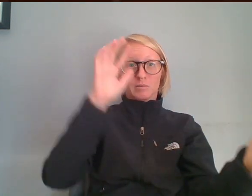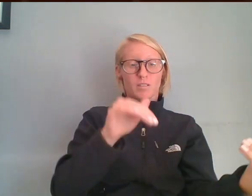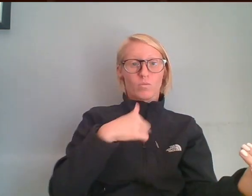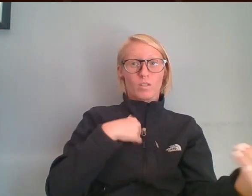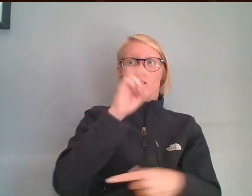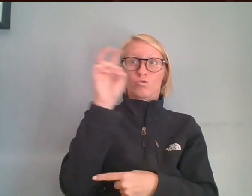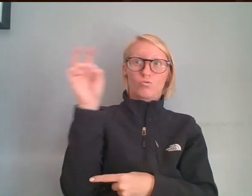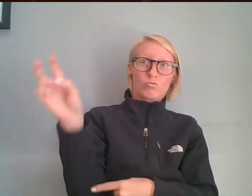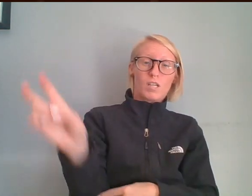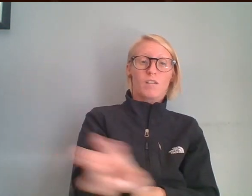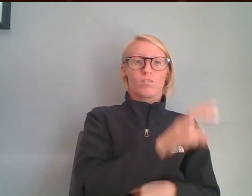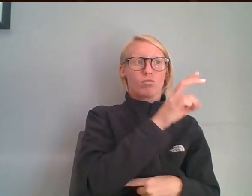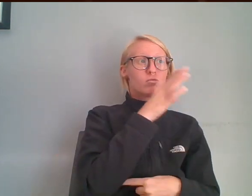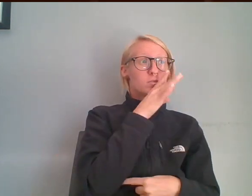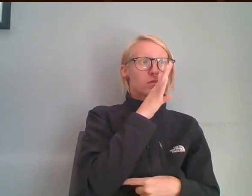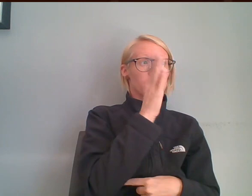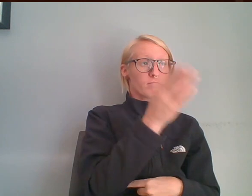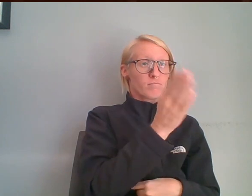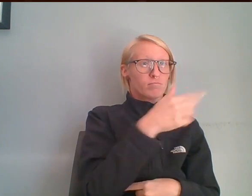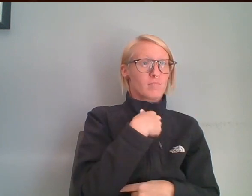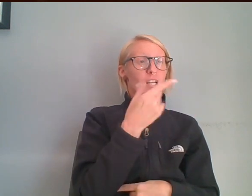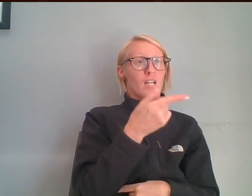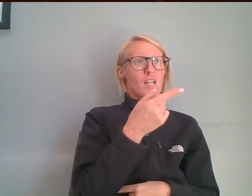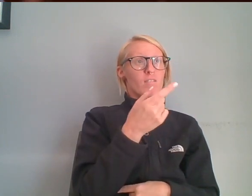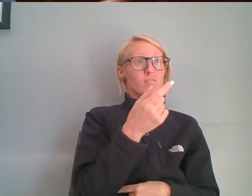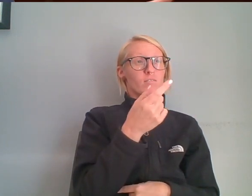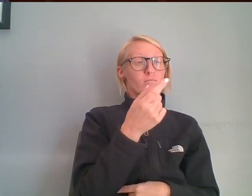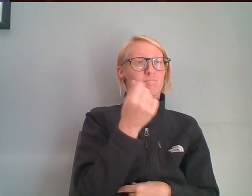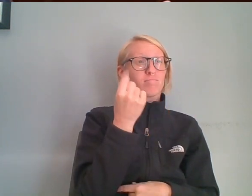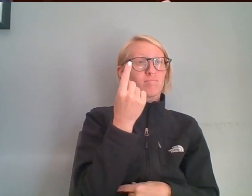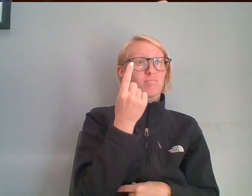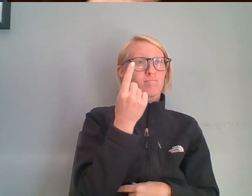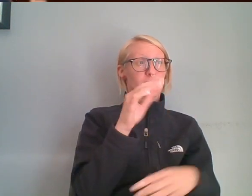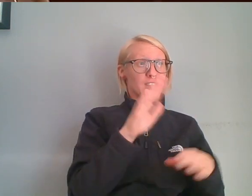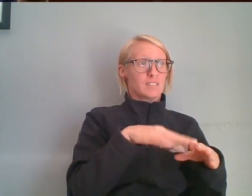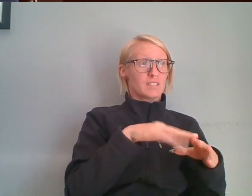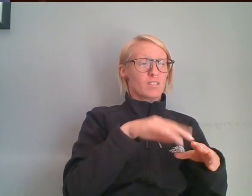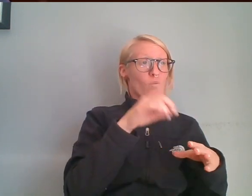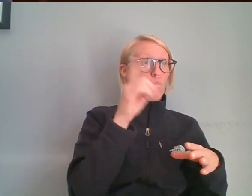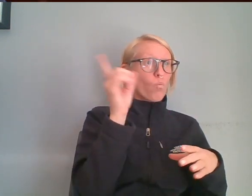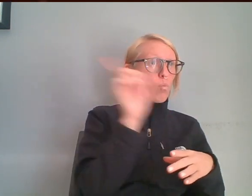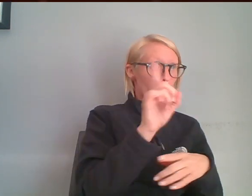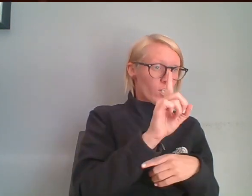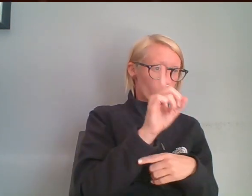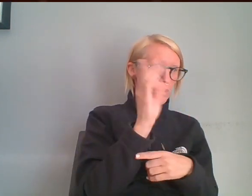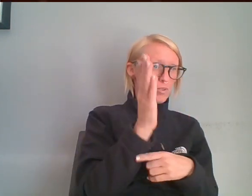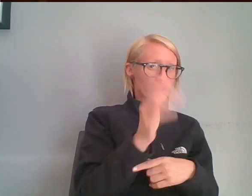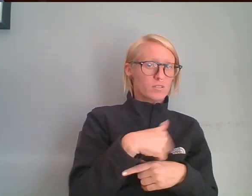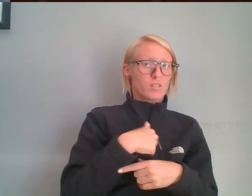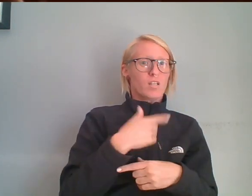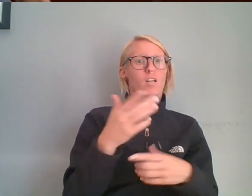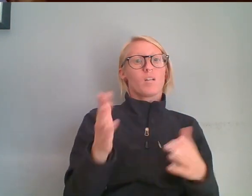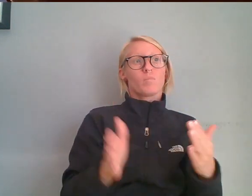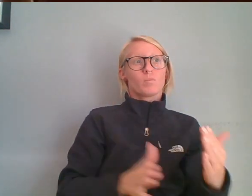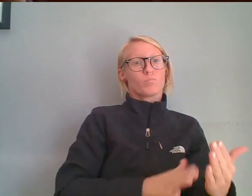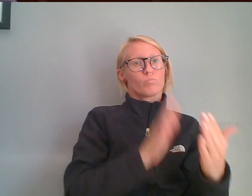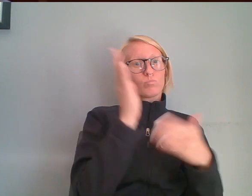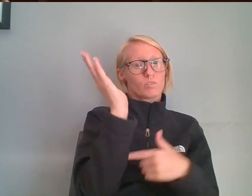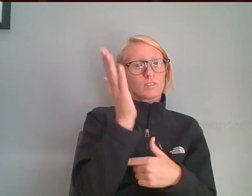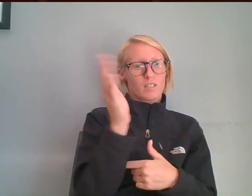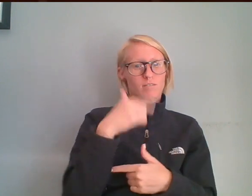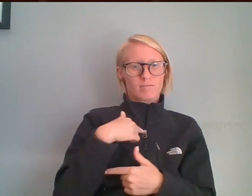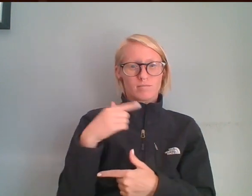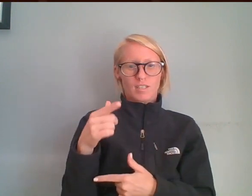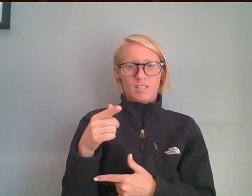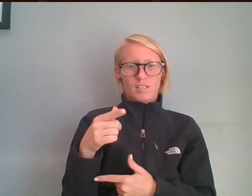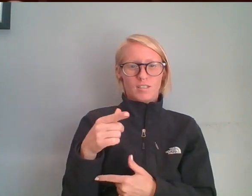I have to take into account where I'm doing the presentation. So I help present in the Ignite program. And if you have not heard about the